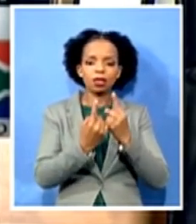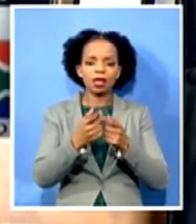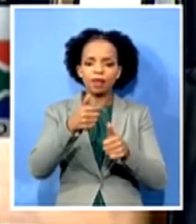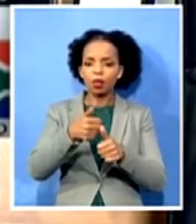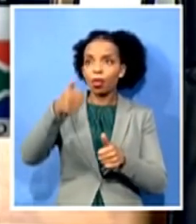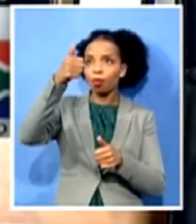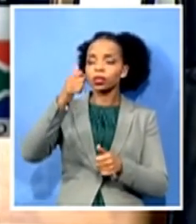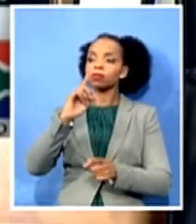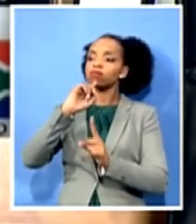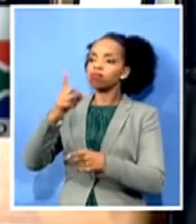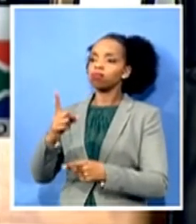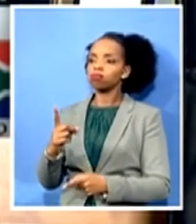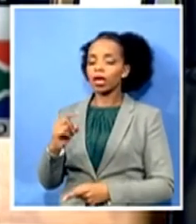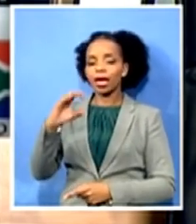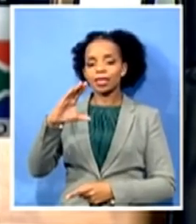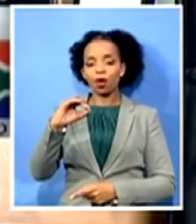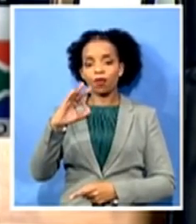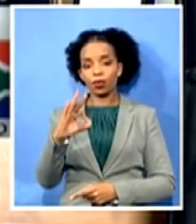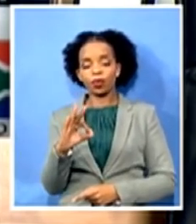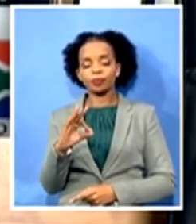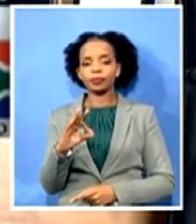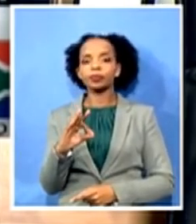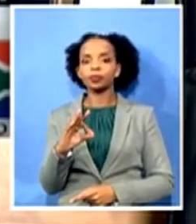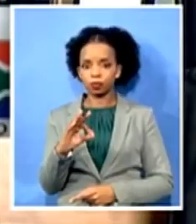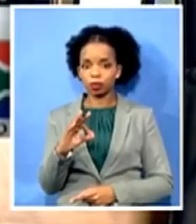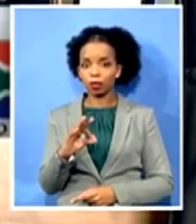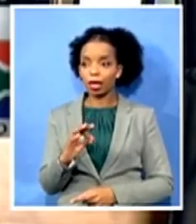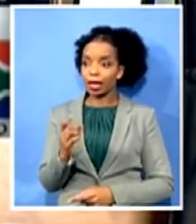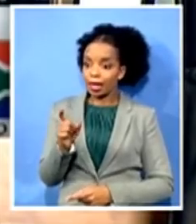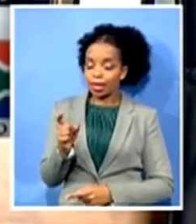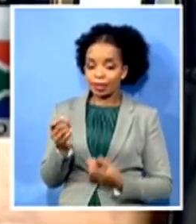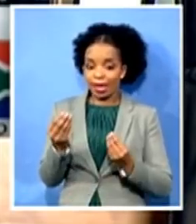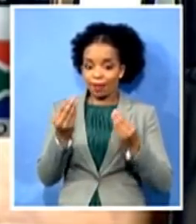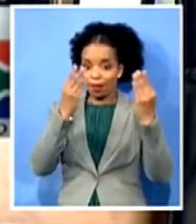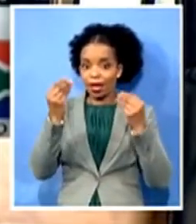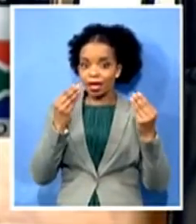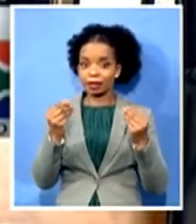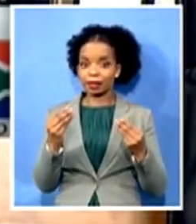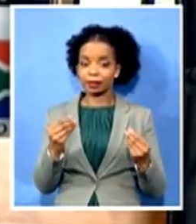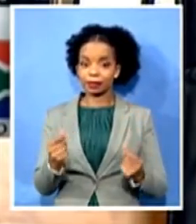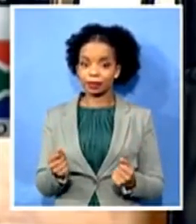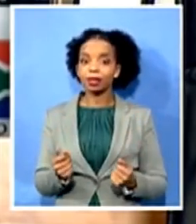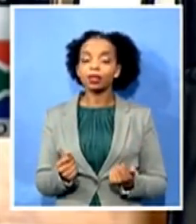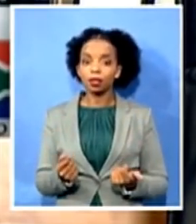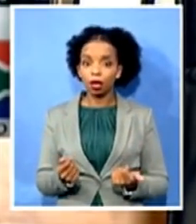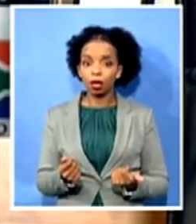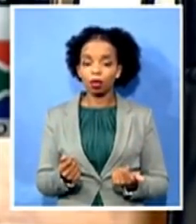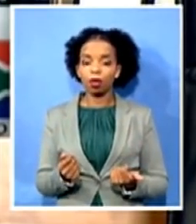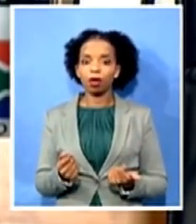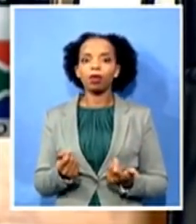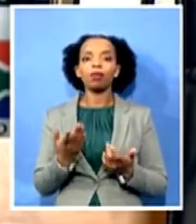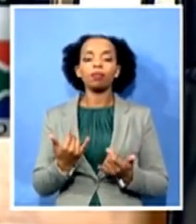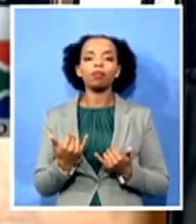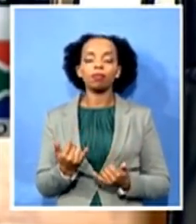that has financial implications, that instruction should be given in writing, and the accounting